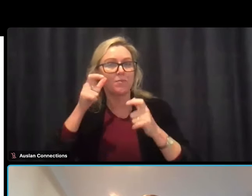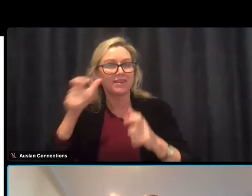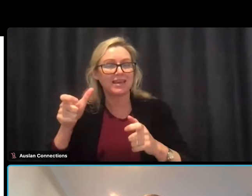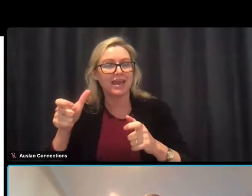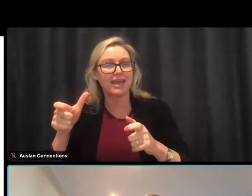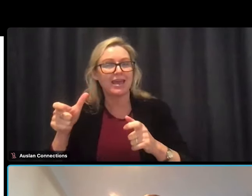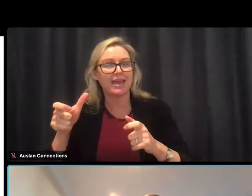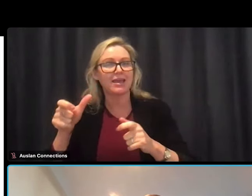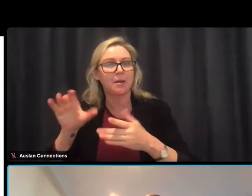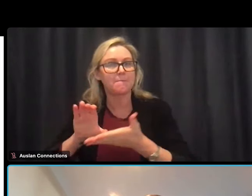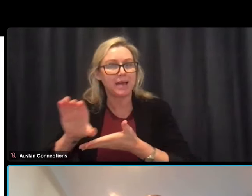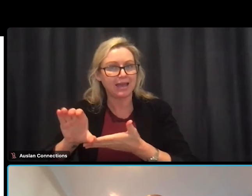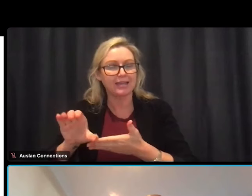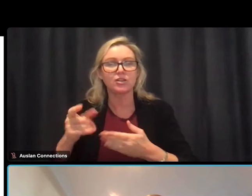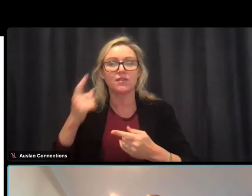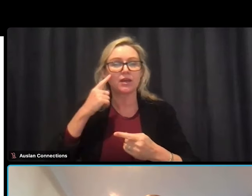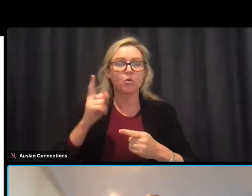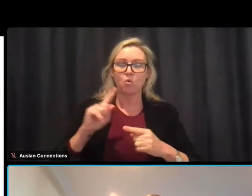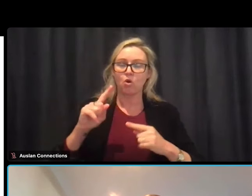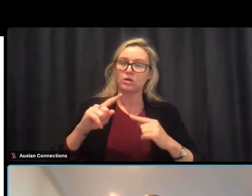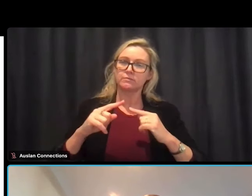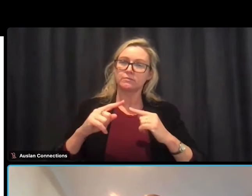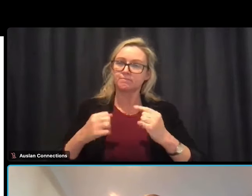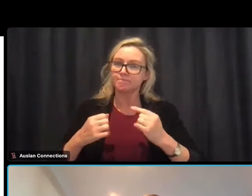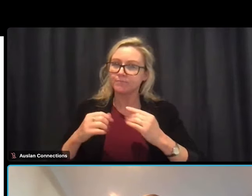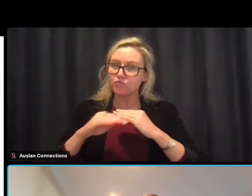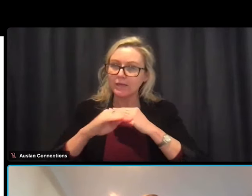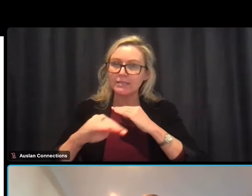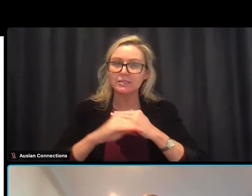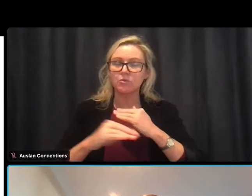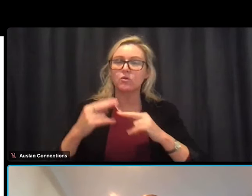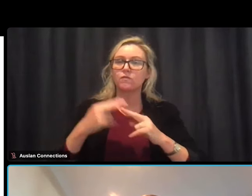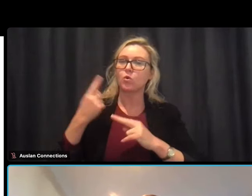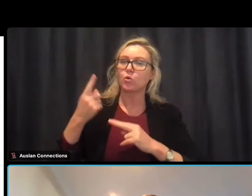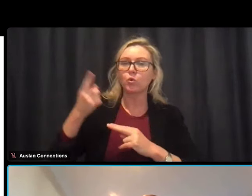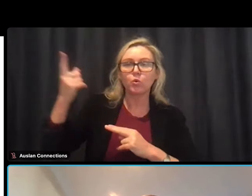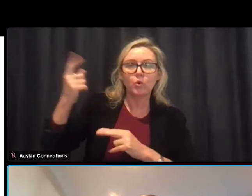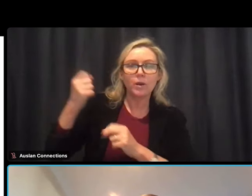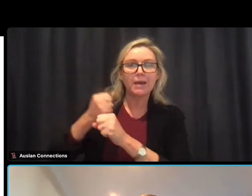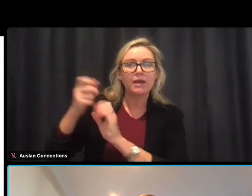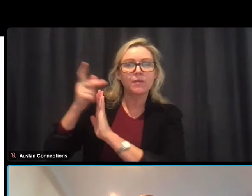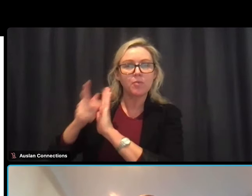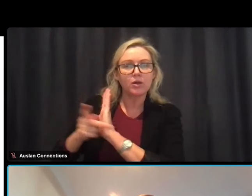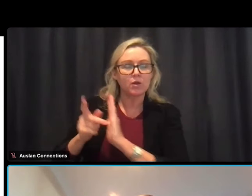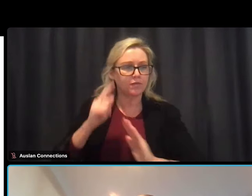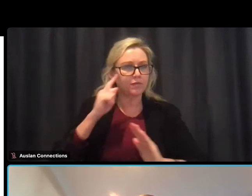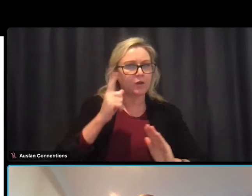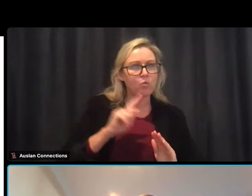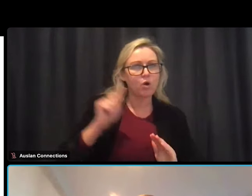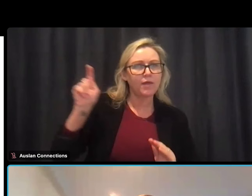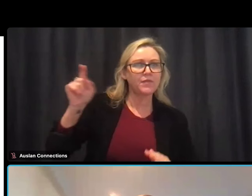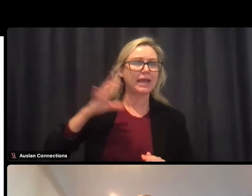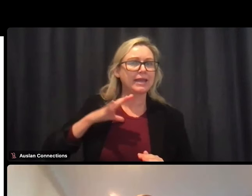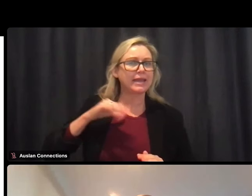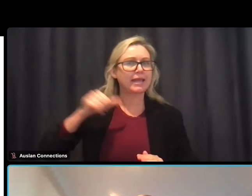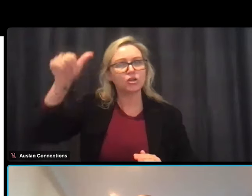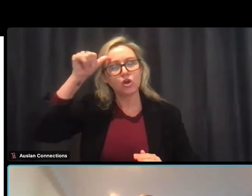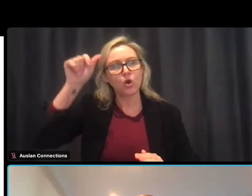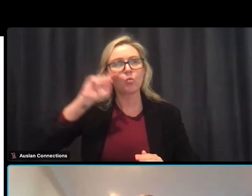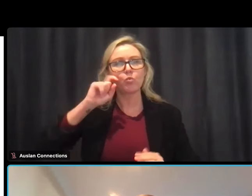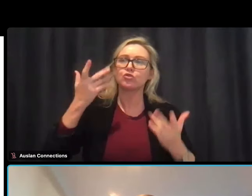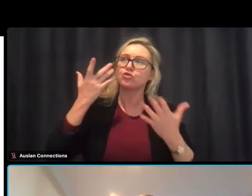and what do you think is supportable and reasonable for the policymakers to get information that's representative of how